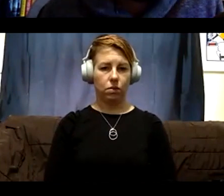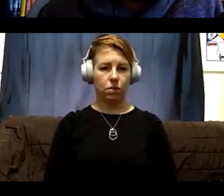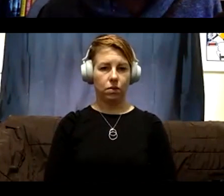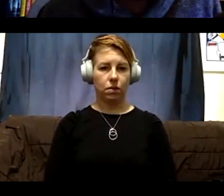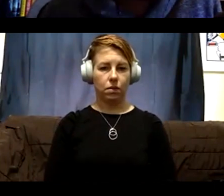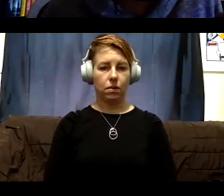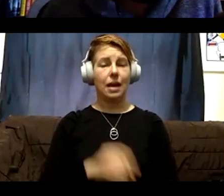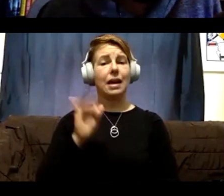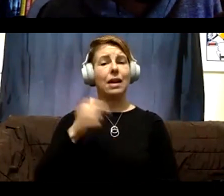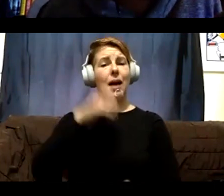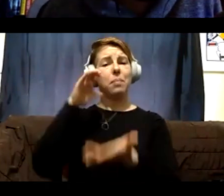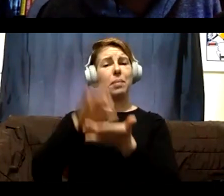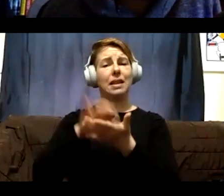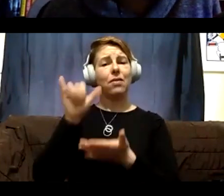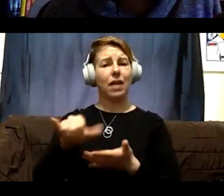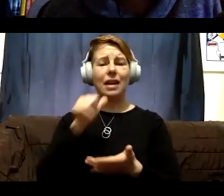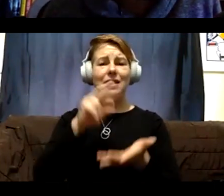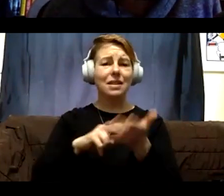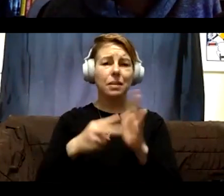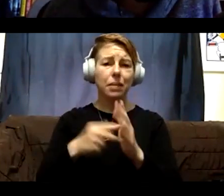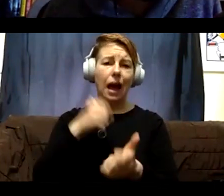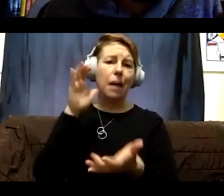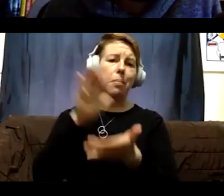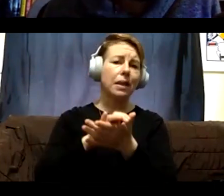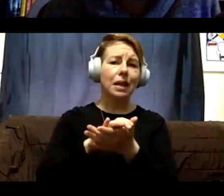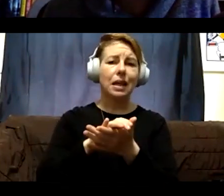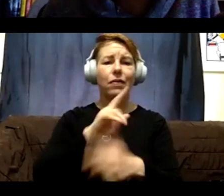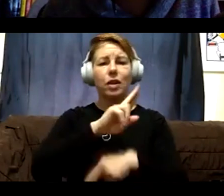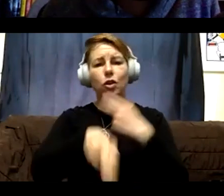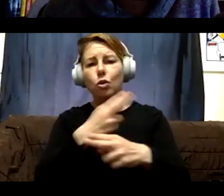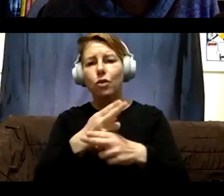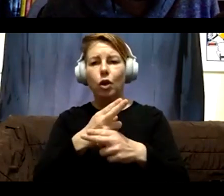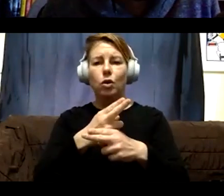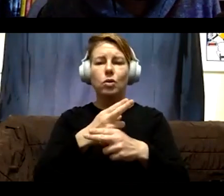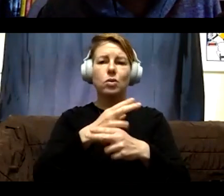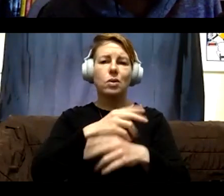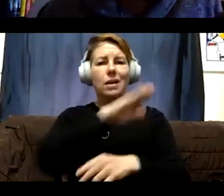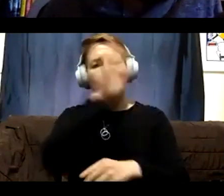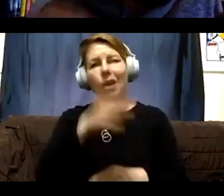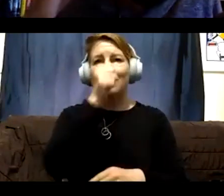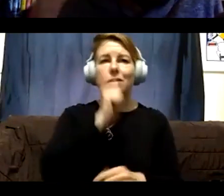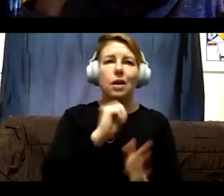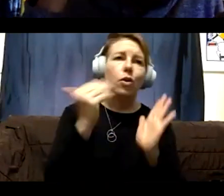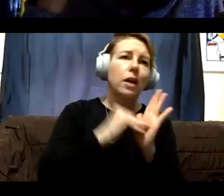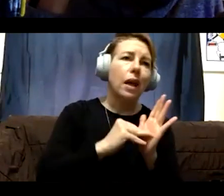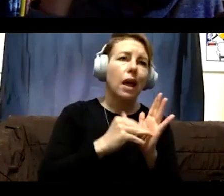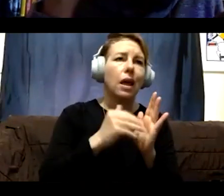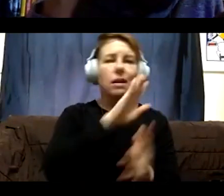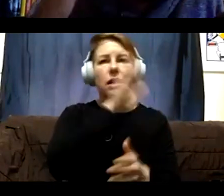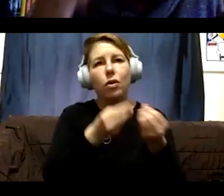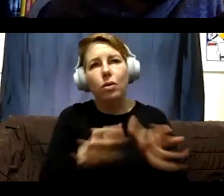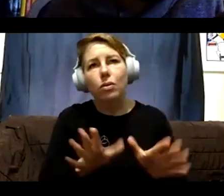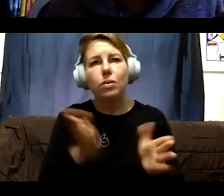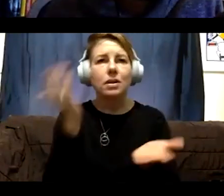Believing this doesn't necessarily mean believing in a universe where you will never suffer harm or loss, a universe where everything is fair, where